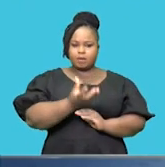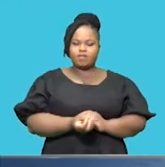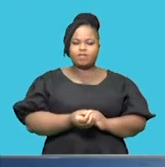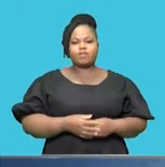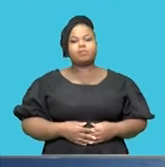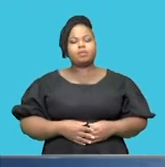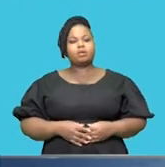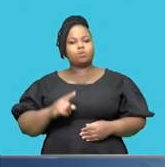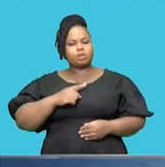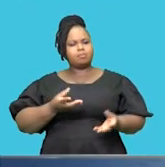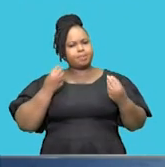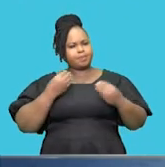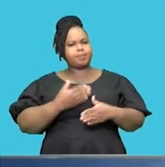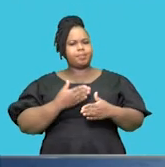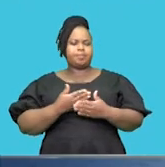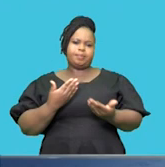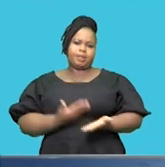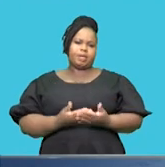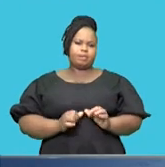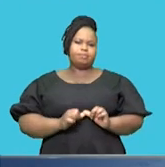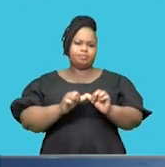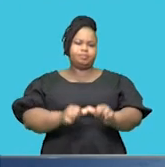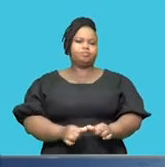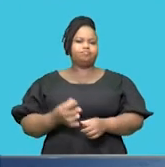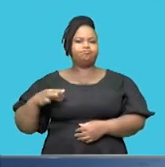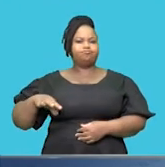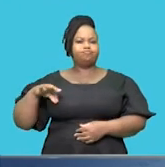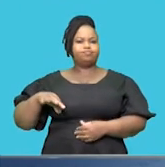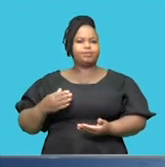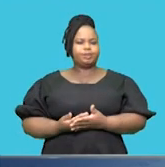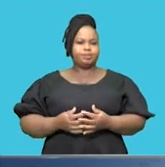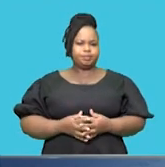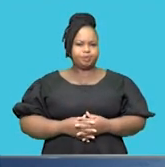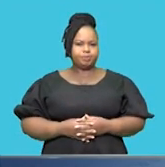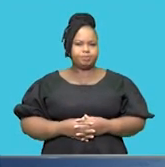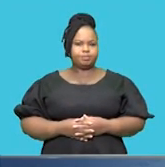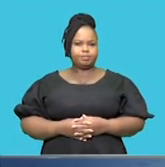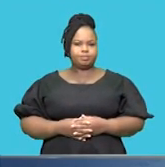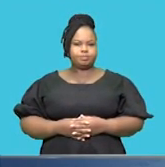accessible and getting a job, having a sustainable livelihood opportunities.